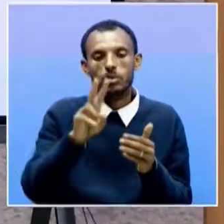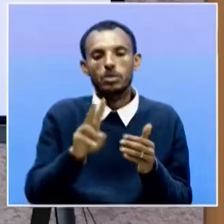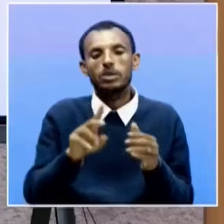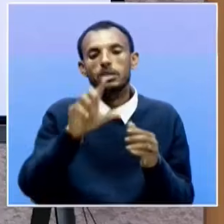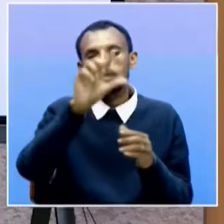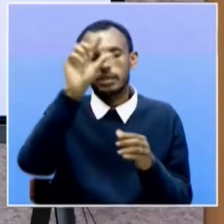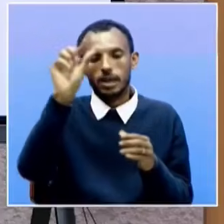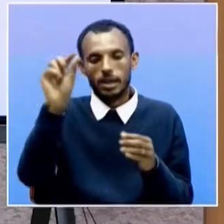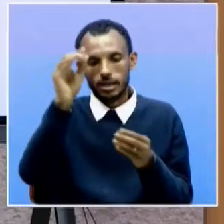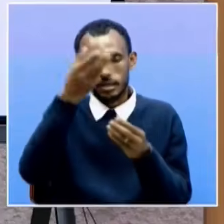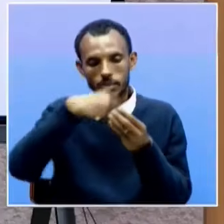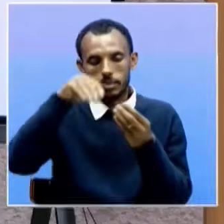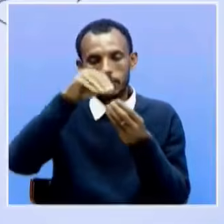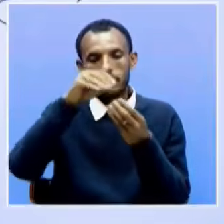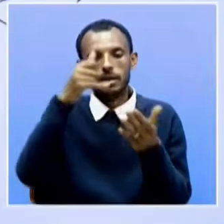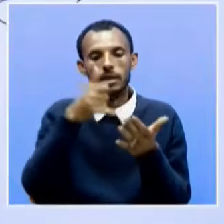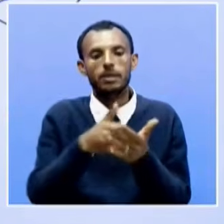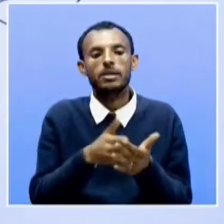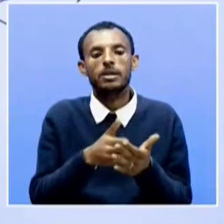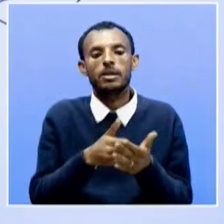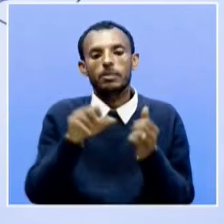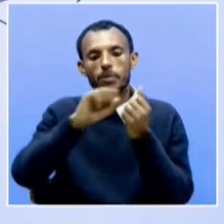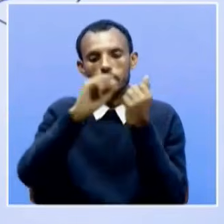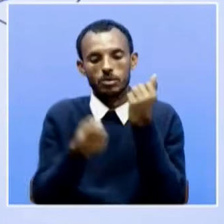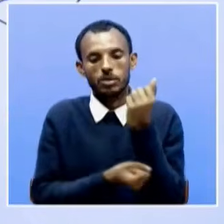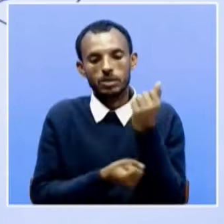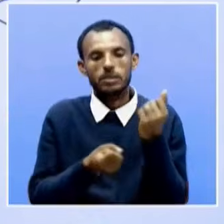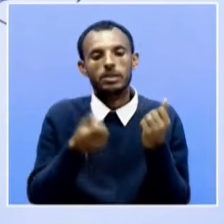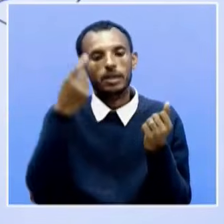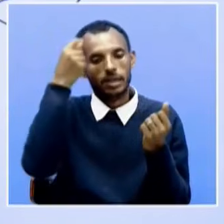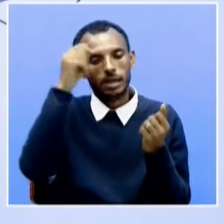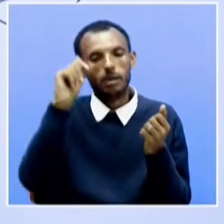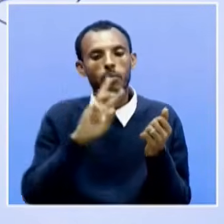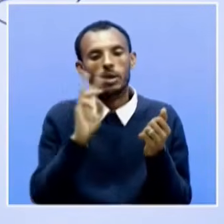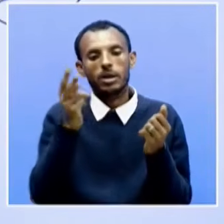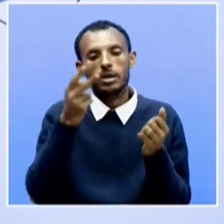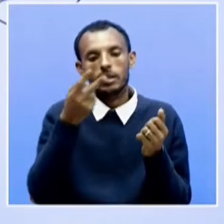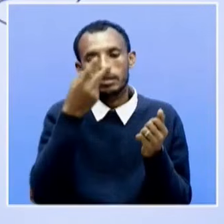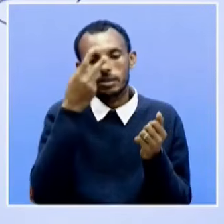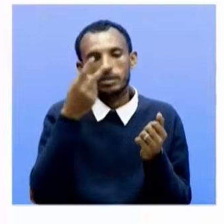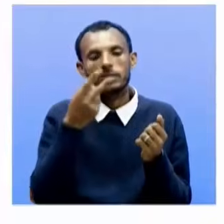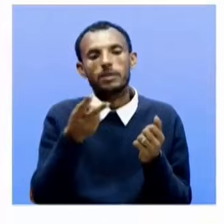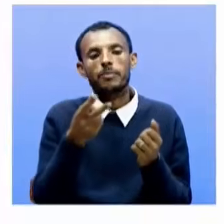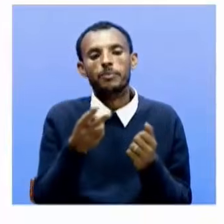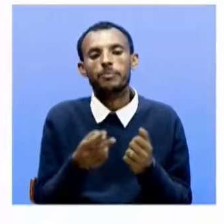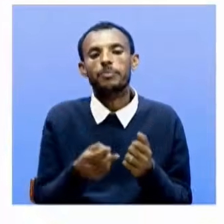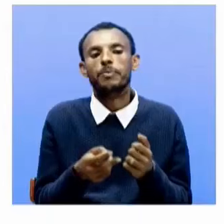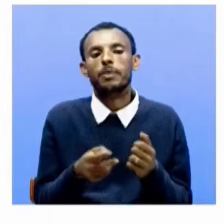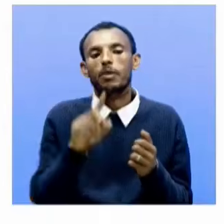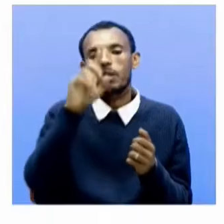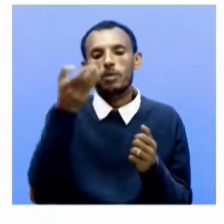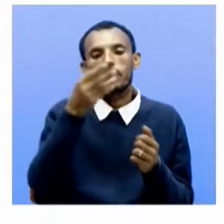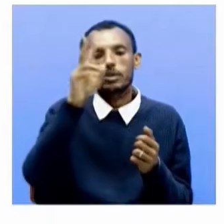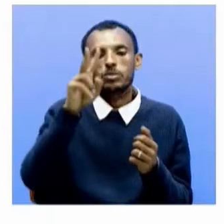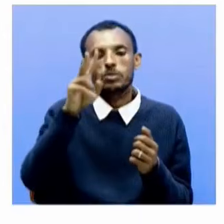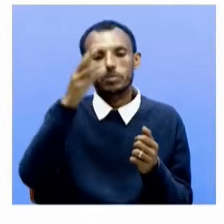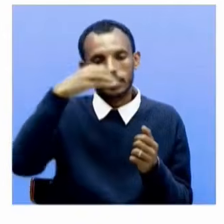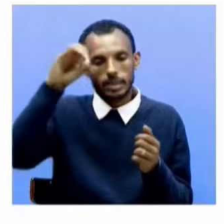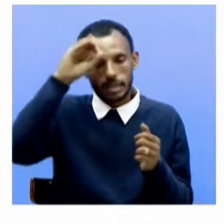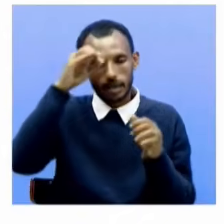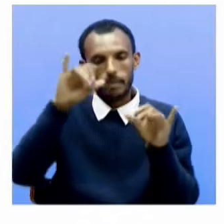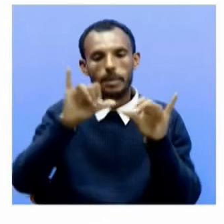arc subtending it based on the theorem that we have already seen. So this is half of the degree measure of